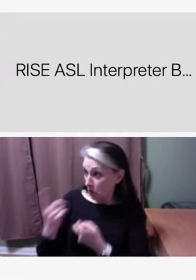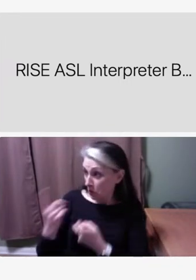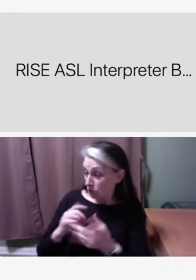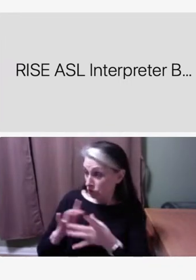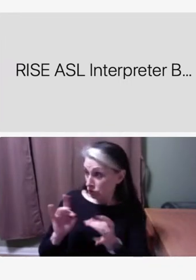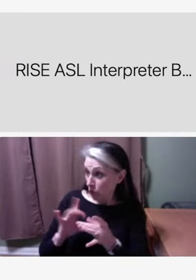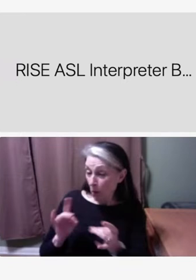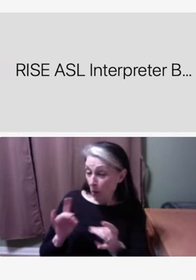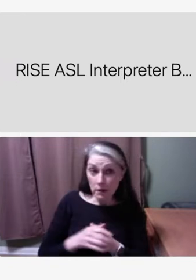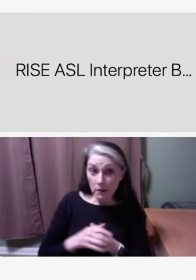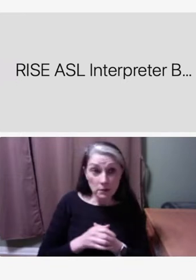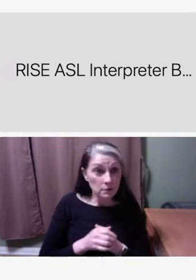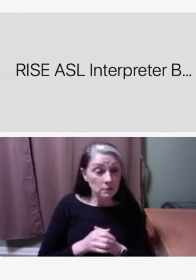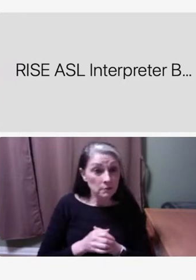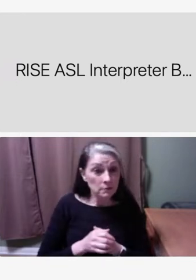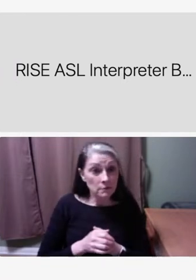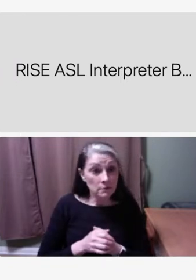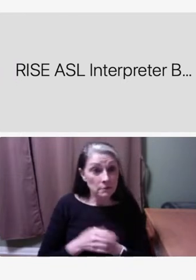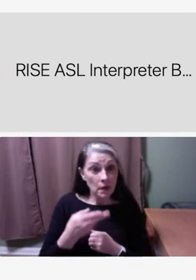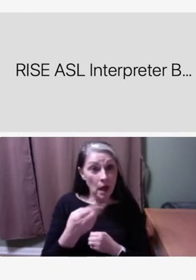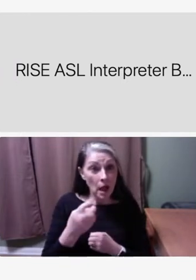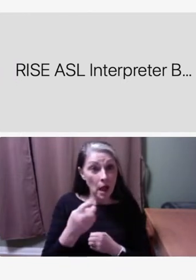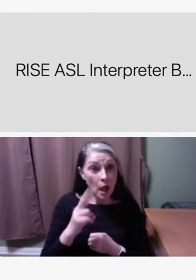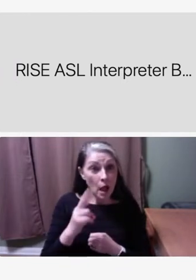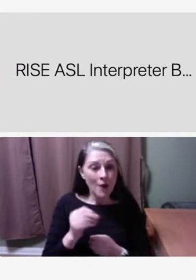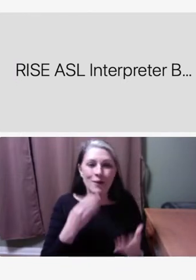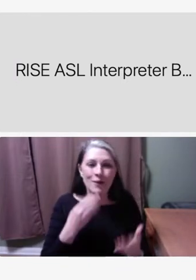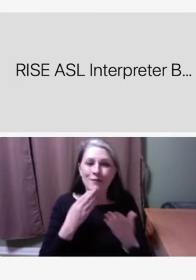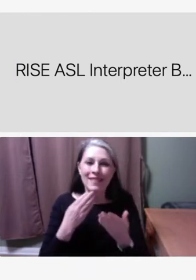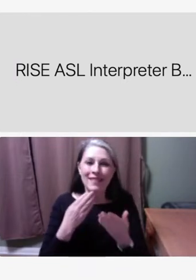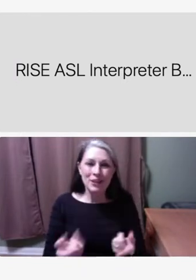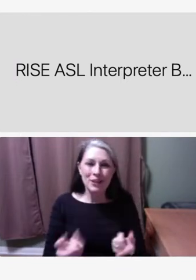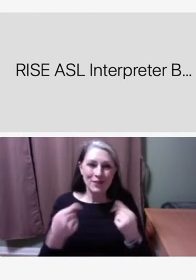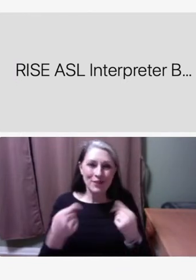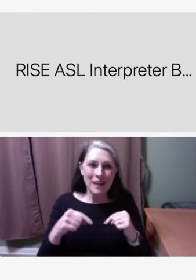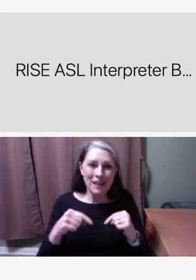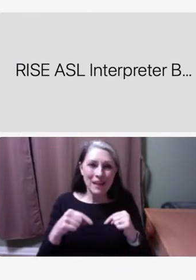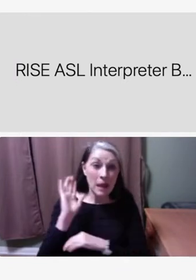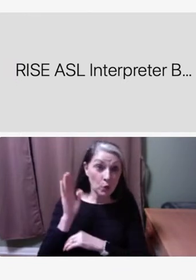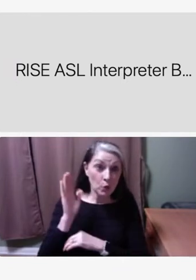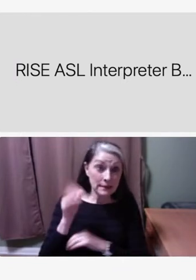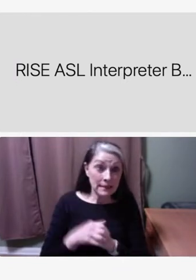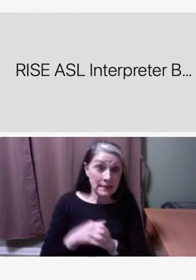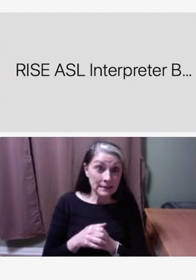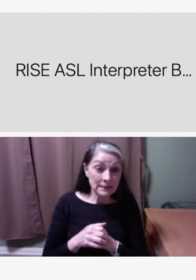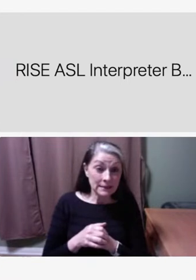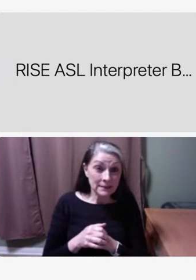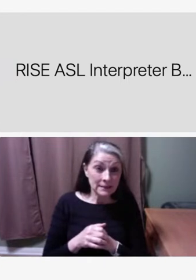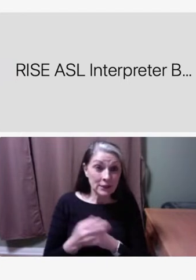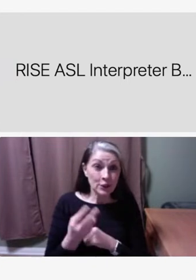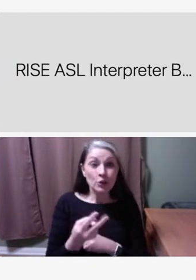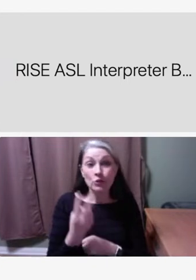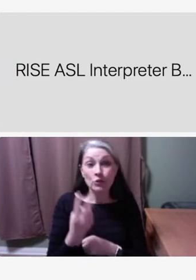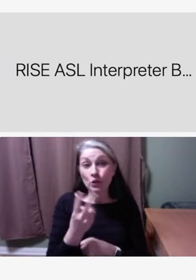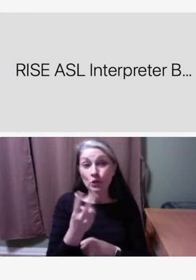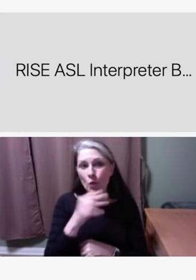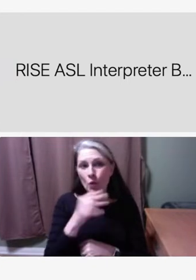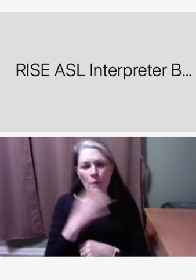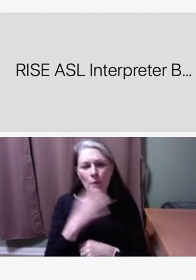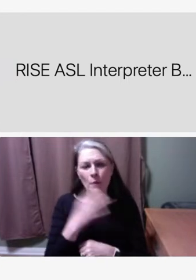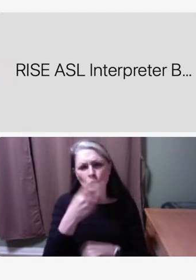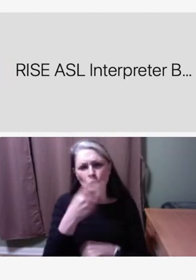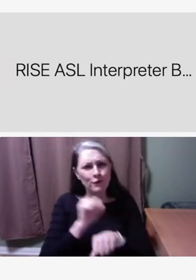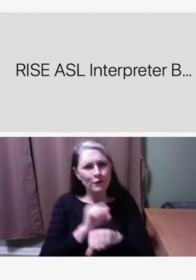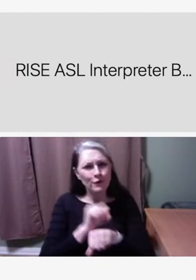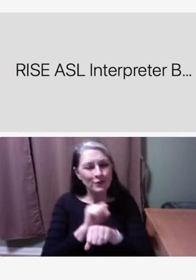Mrs. Harrow? I just want to thank you for coming and presenting. You ladies did a beautiful job and sharing with us all